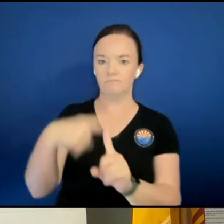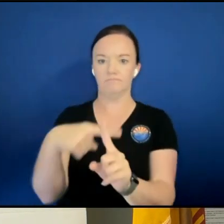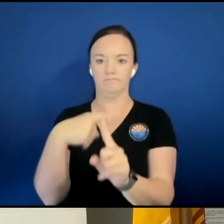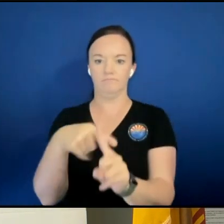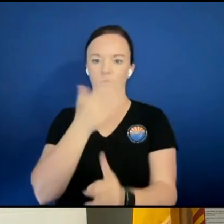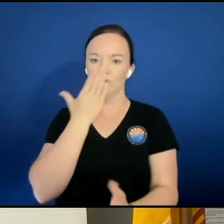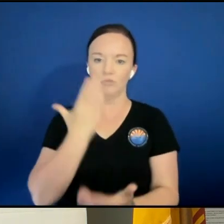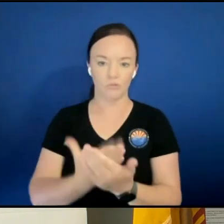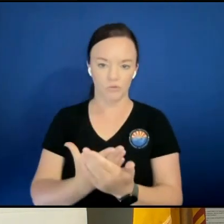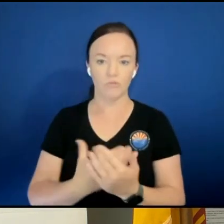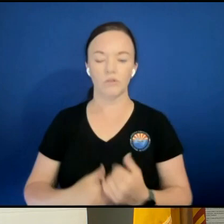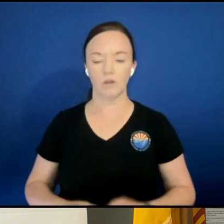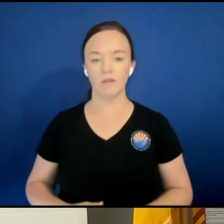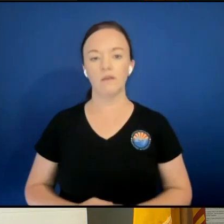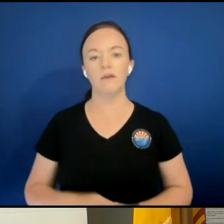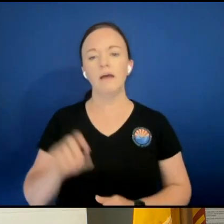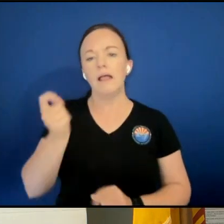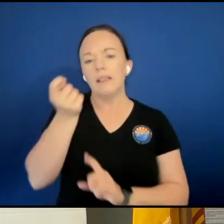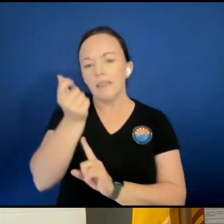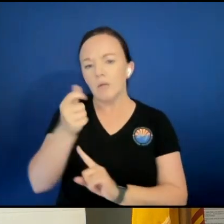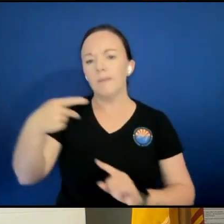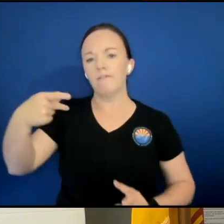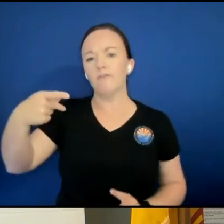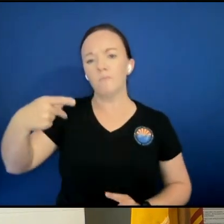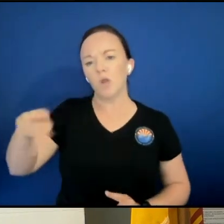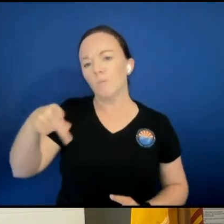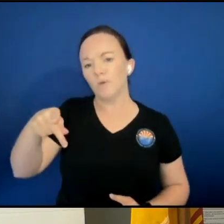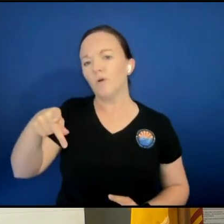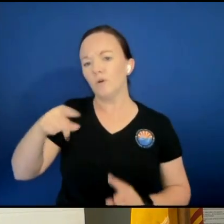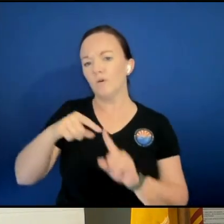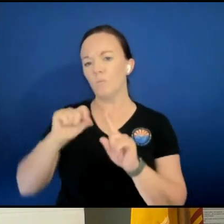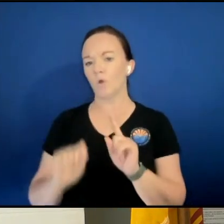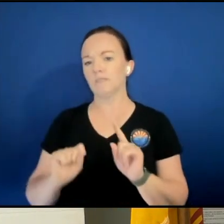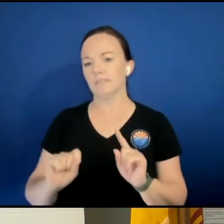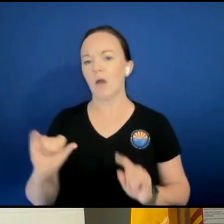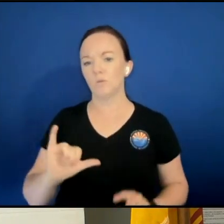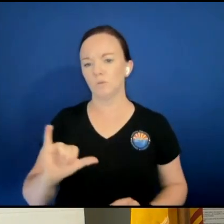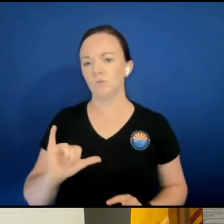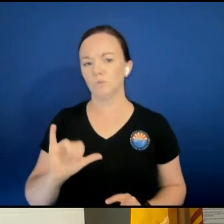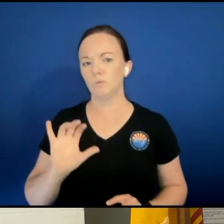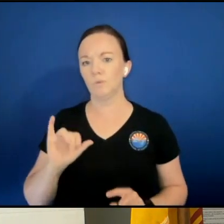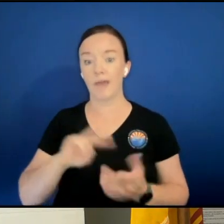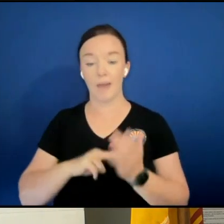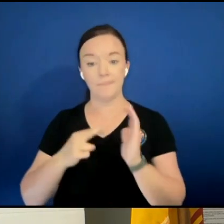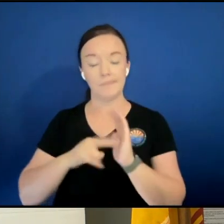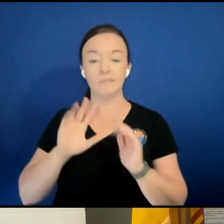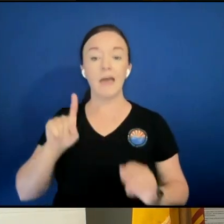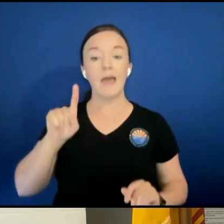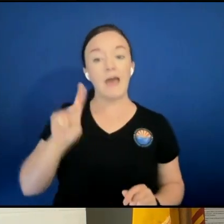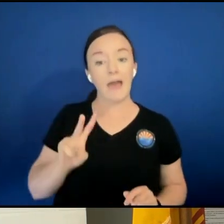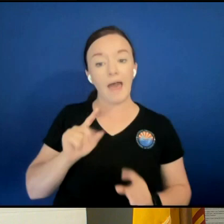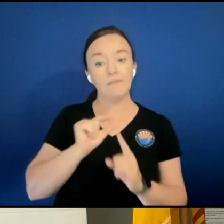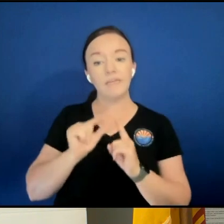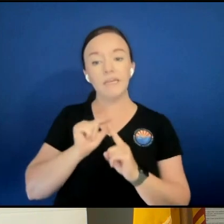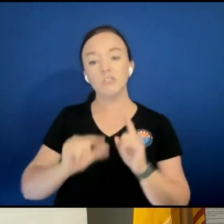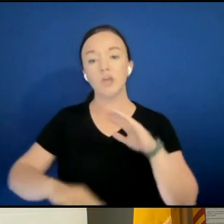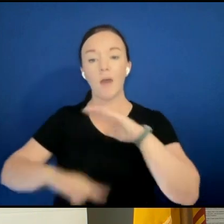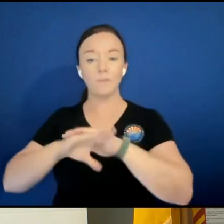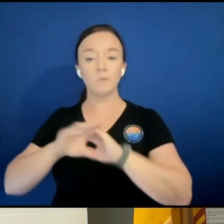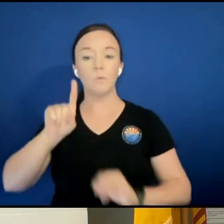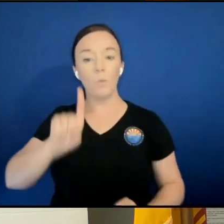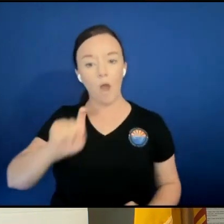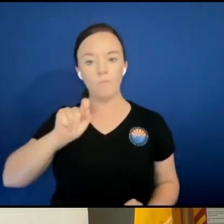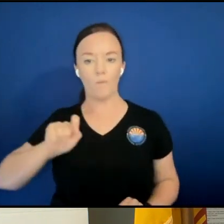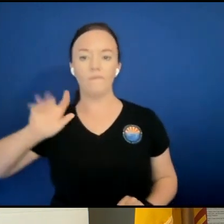of purple a little bit further south of us, which is anywhere from about 1/2 an inch to maybe 1.5 inches